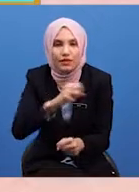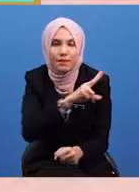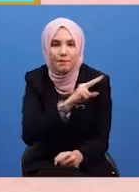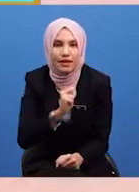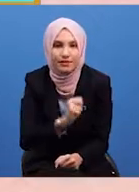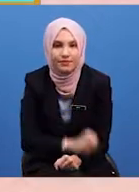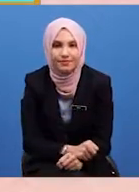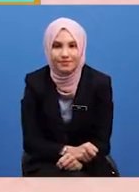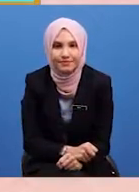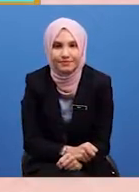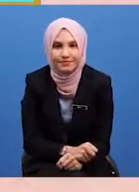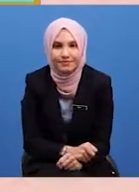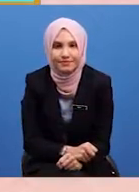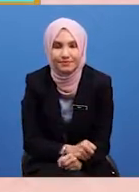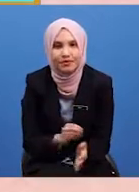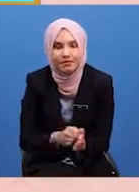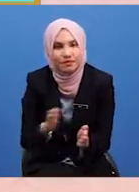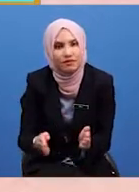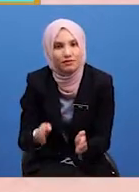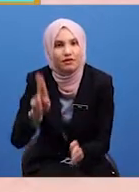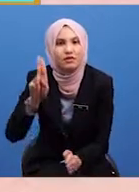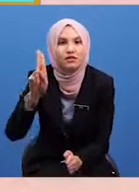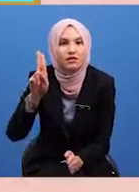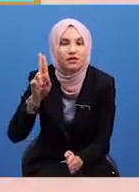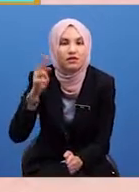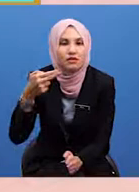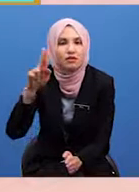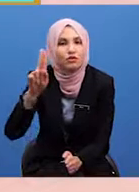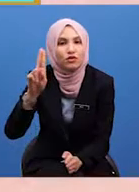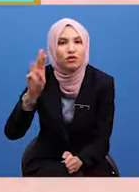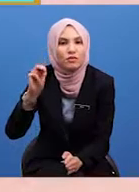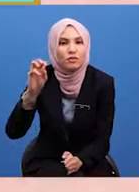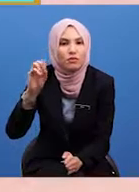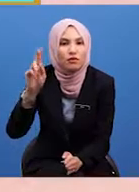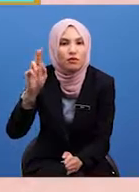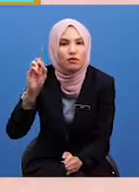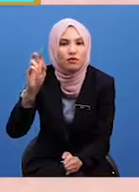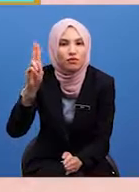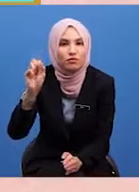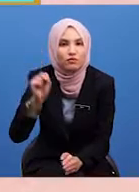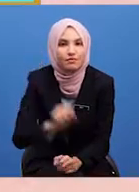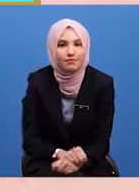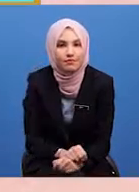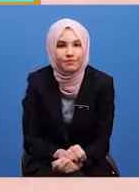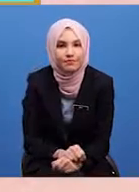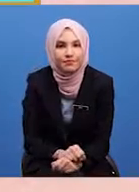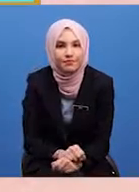Joff is humorous. He jokes with Lin on how Headmaster Velos chooses the